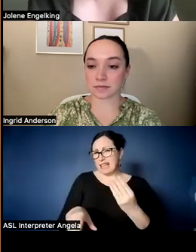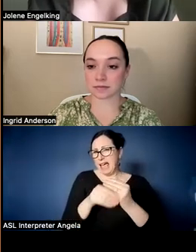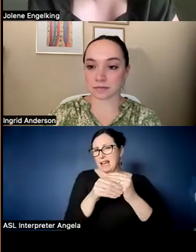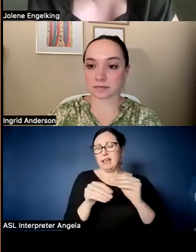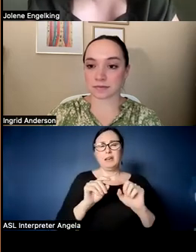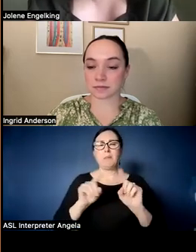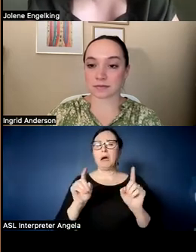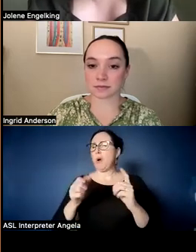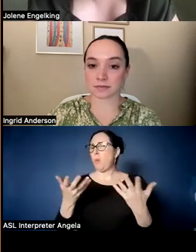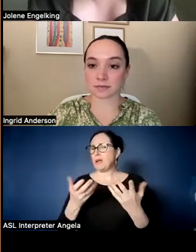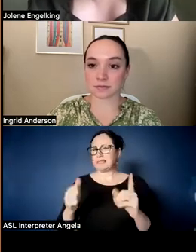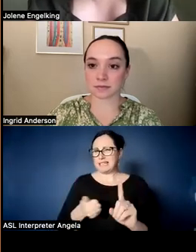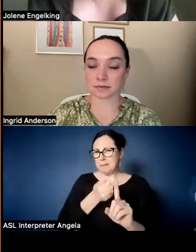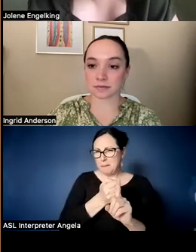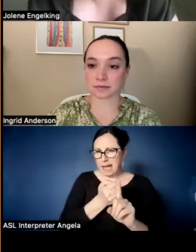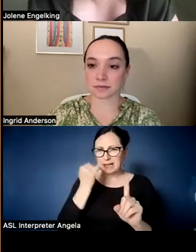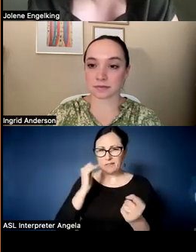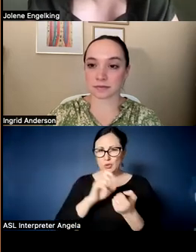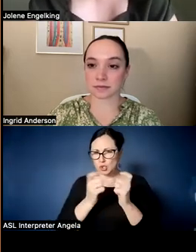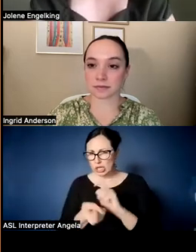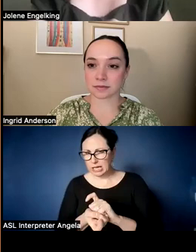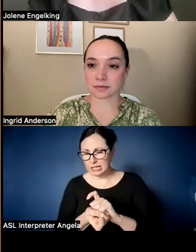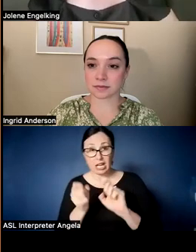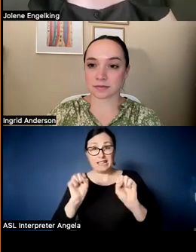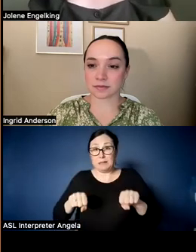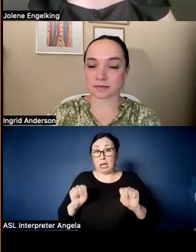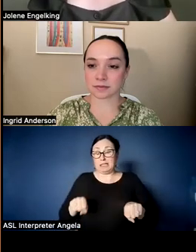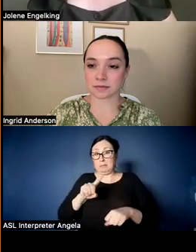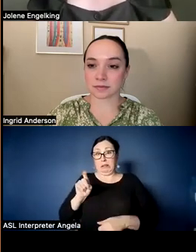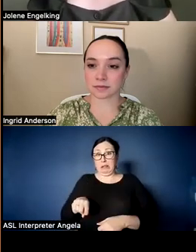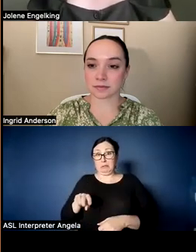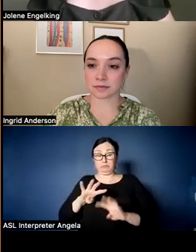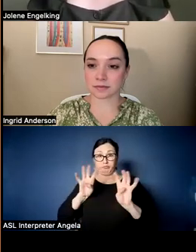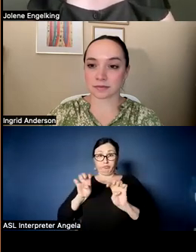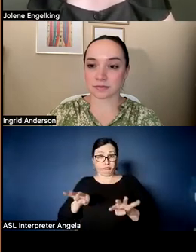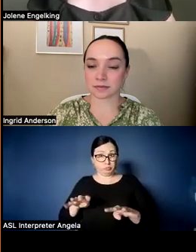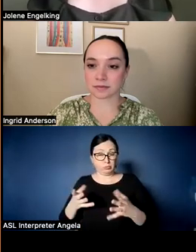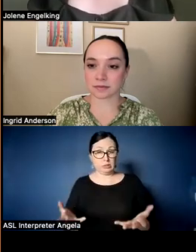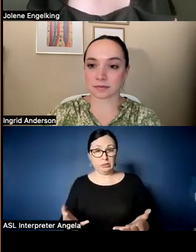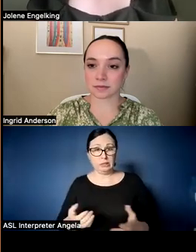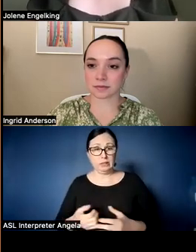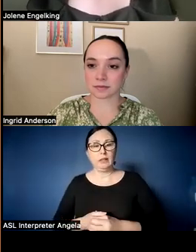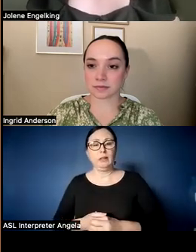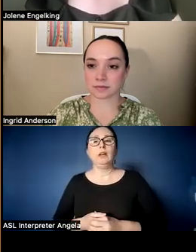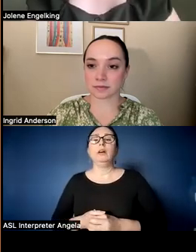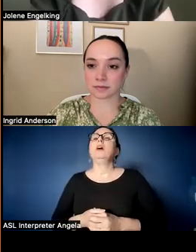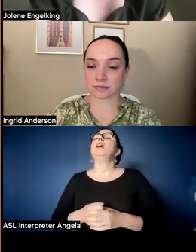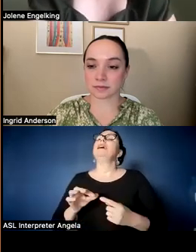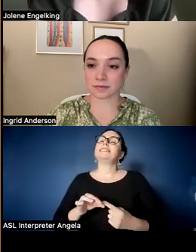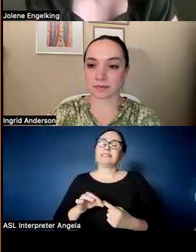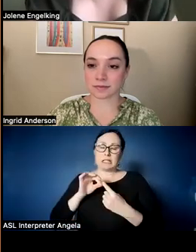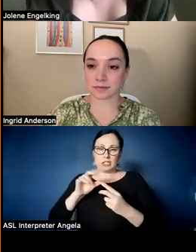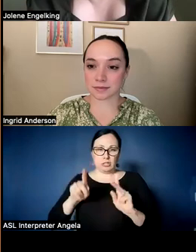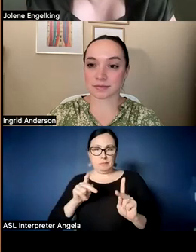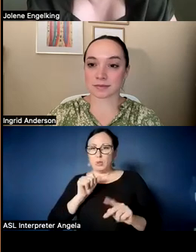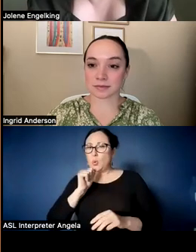we're talking about Indigenous values, I think that people, especially folks who, are non-native, sometimes